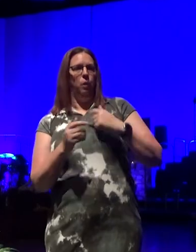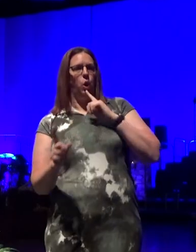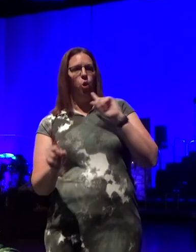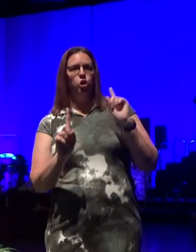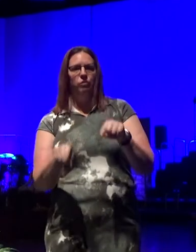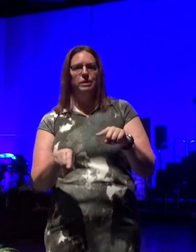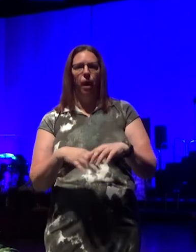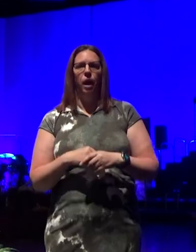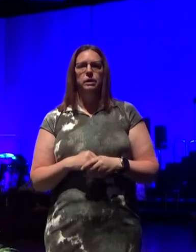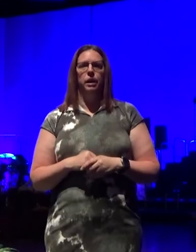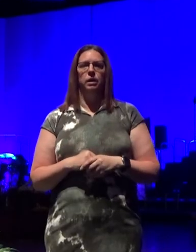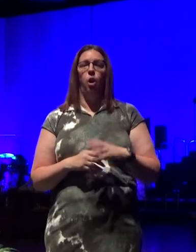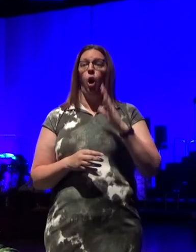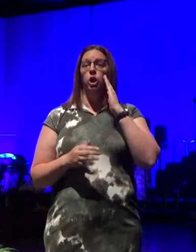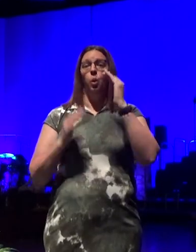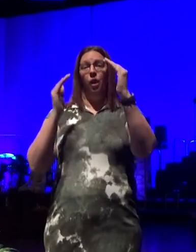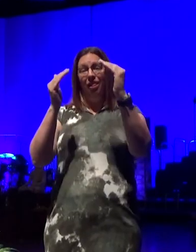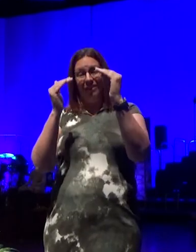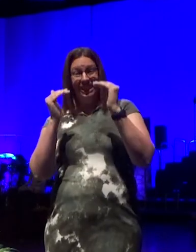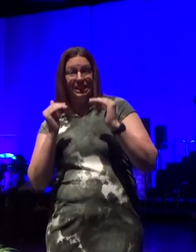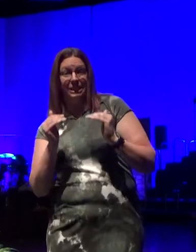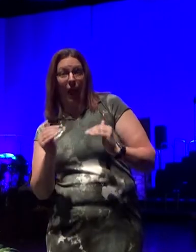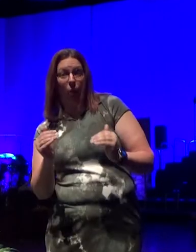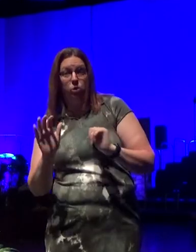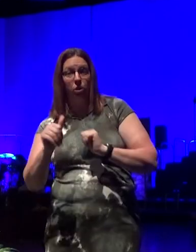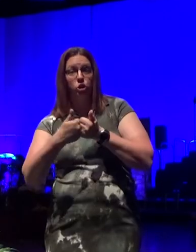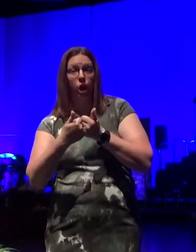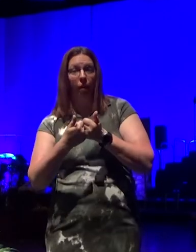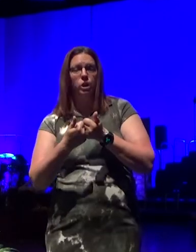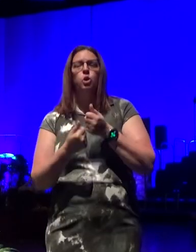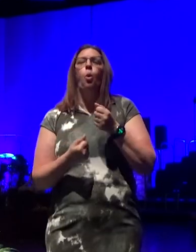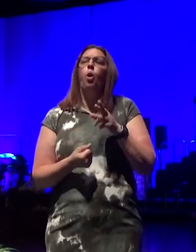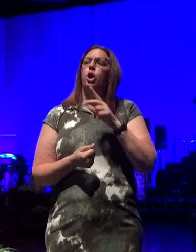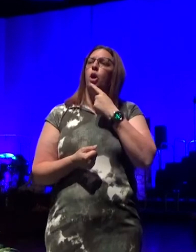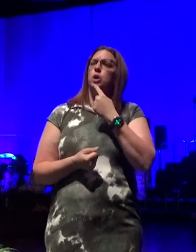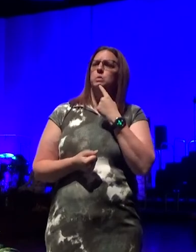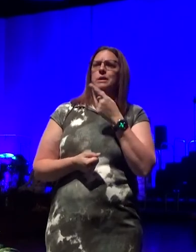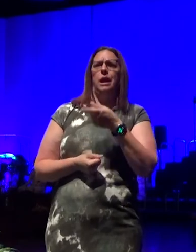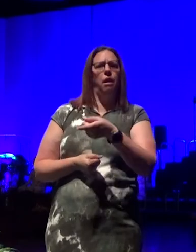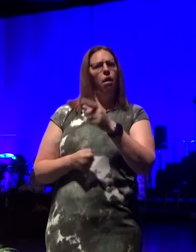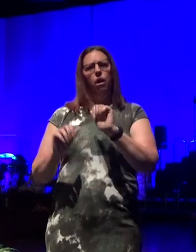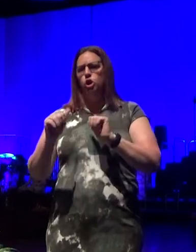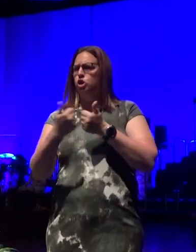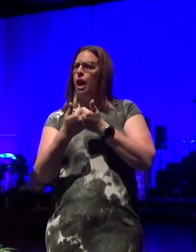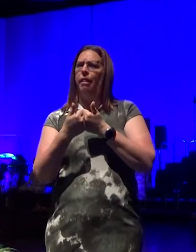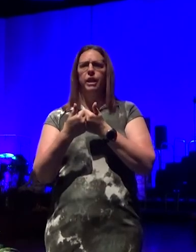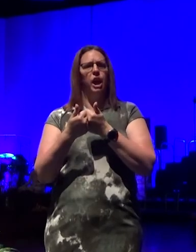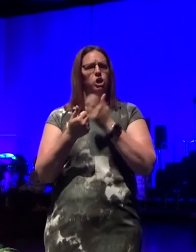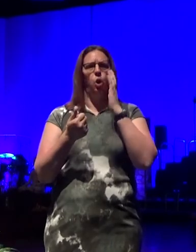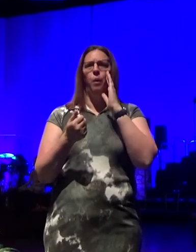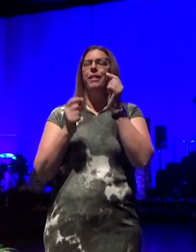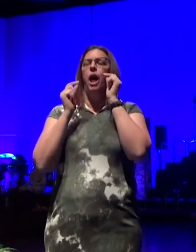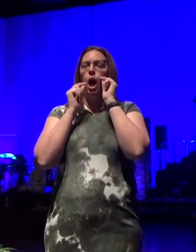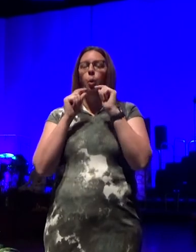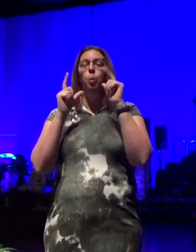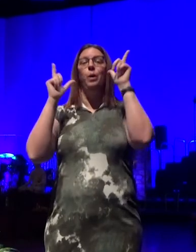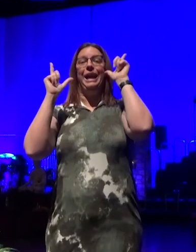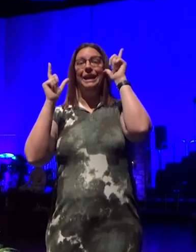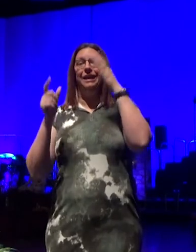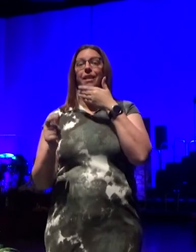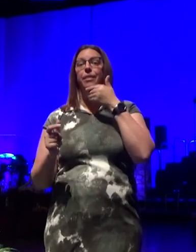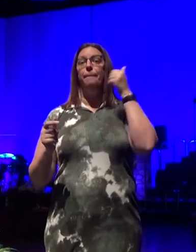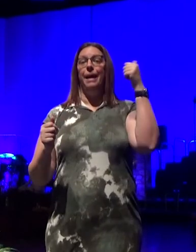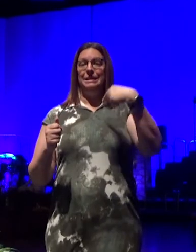live down to the challenge? Or are we going to say, this challenge is going to awaken the best in me to bring into